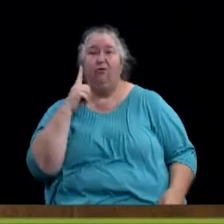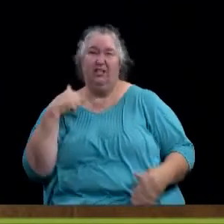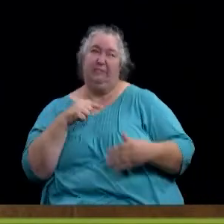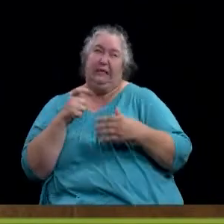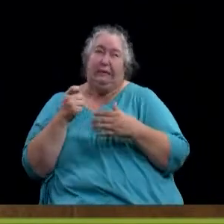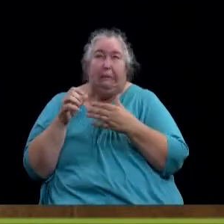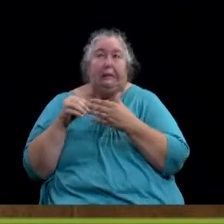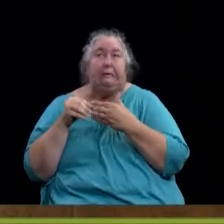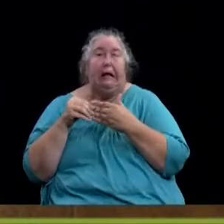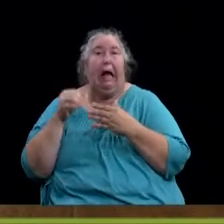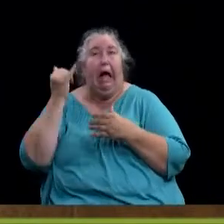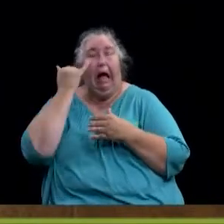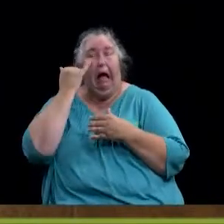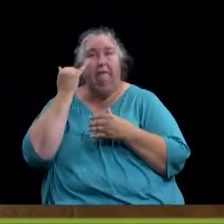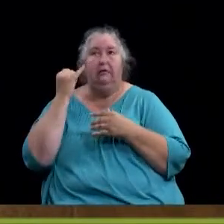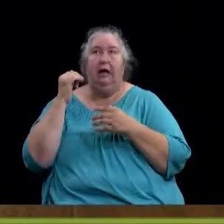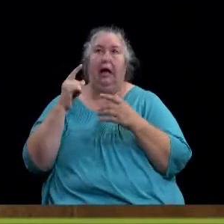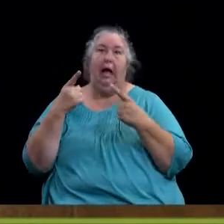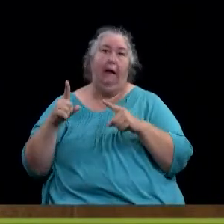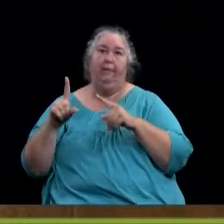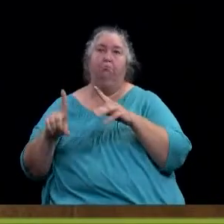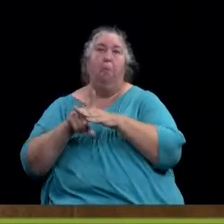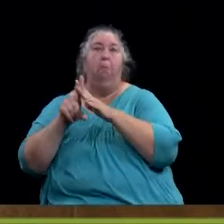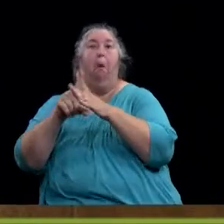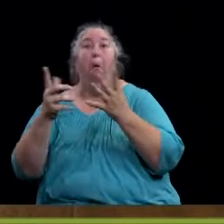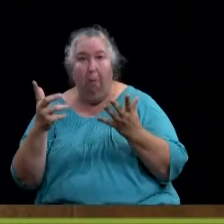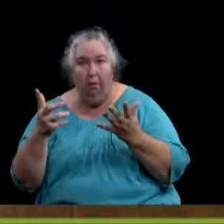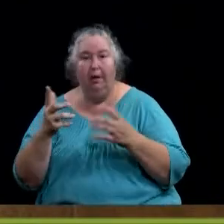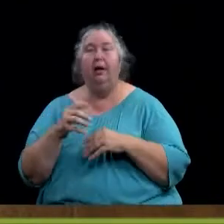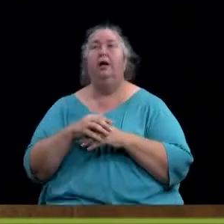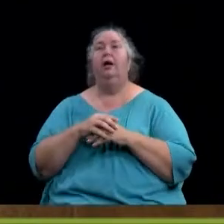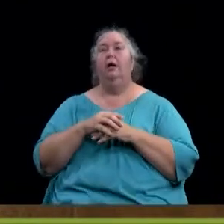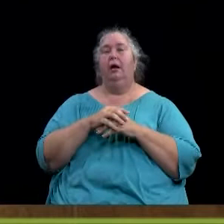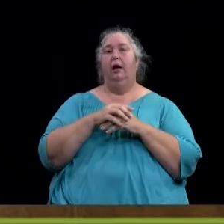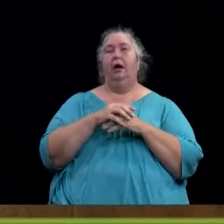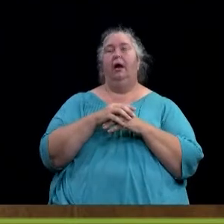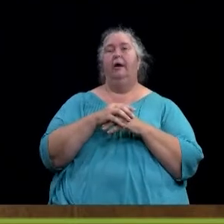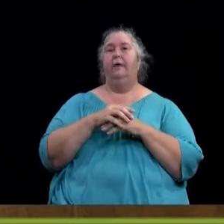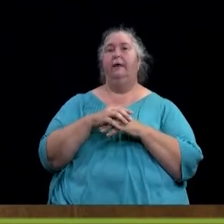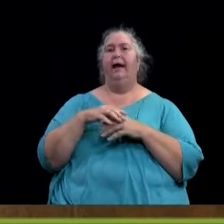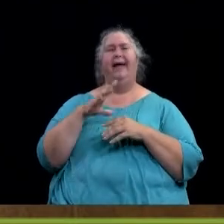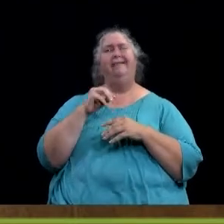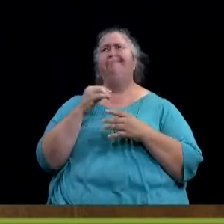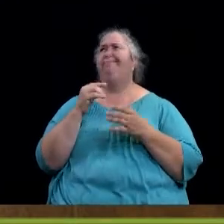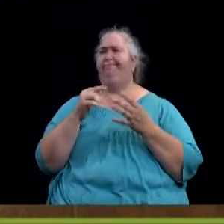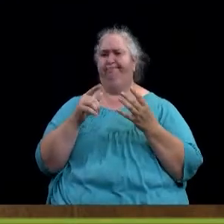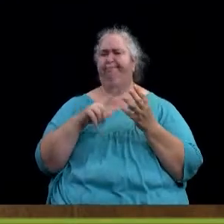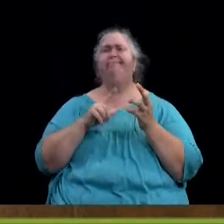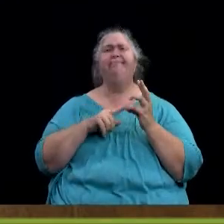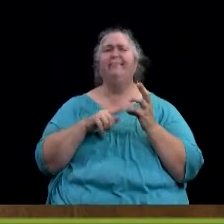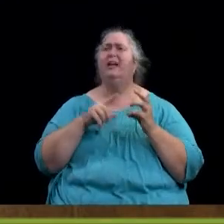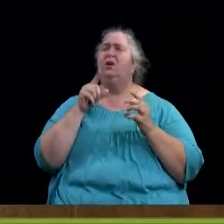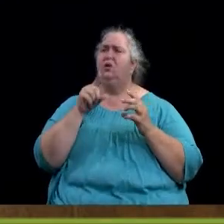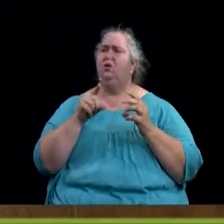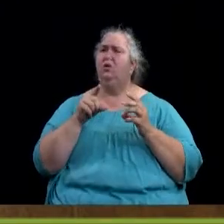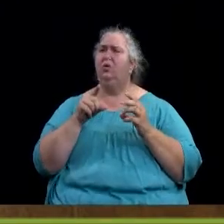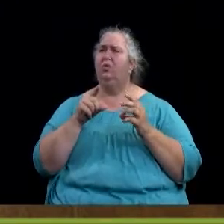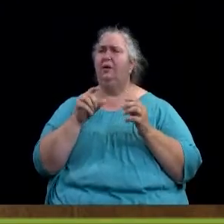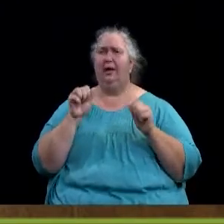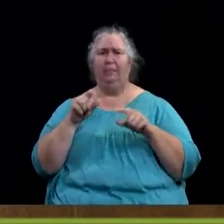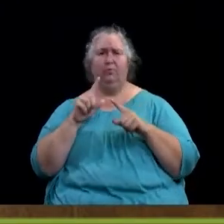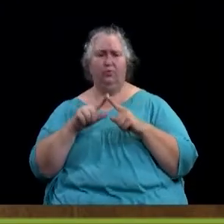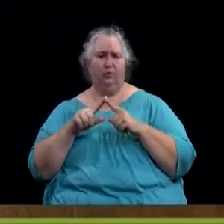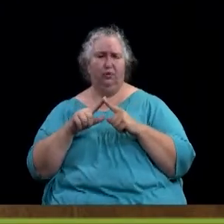liquidity. Number 6, you're very prudent in holding the line on compensation adjustments. And I know that's a big gulp down